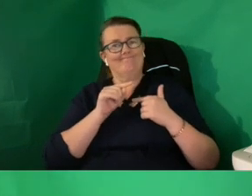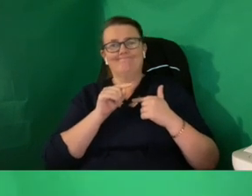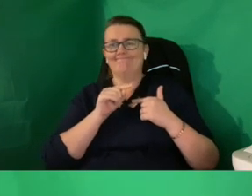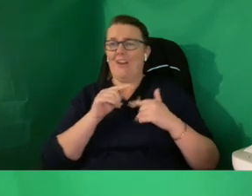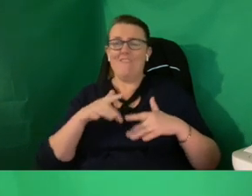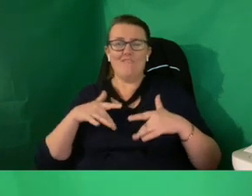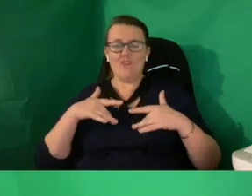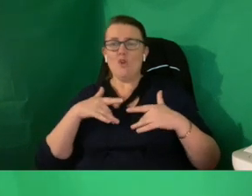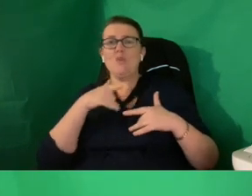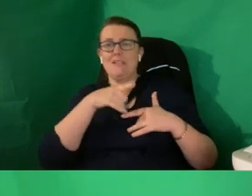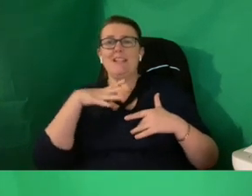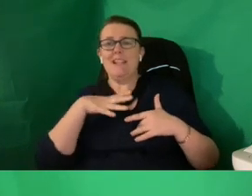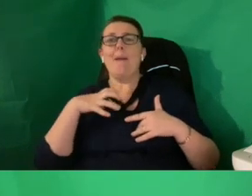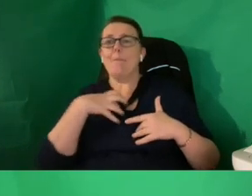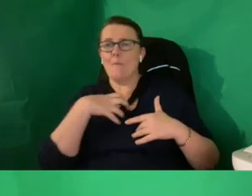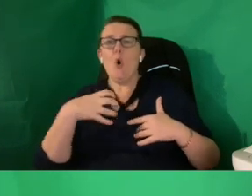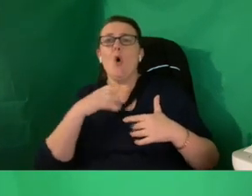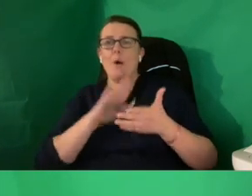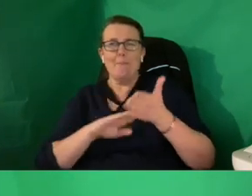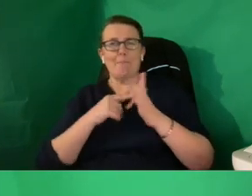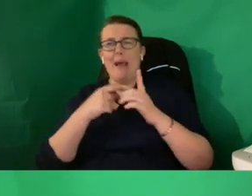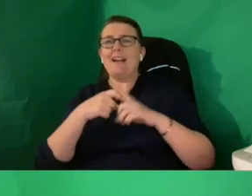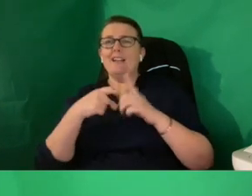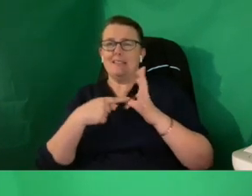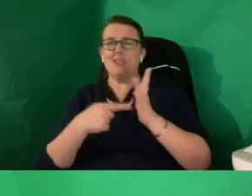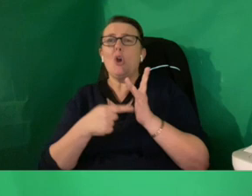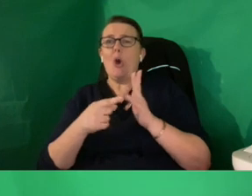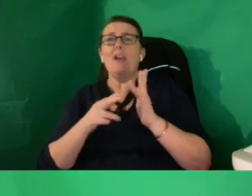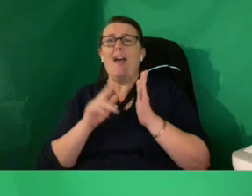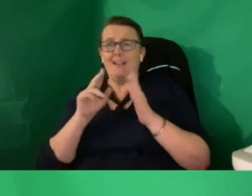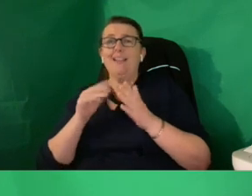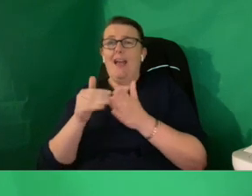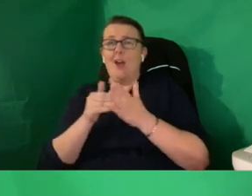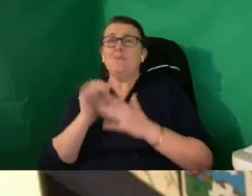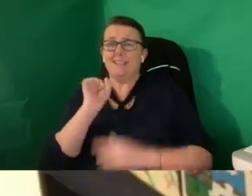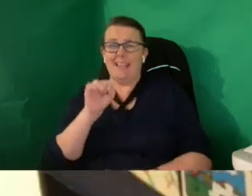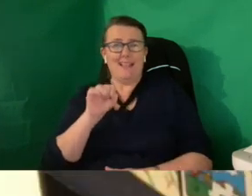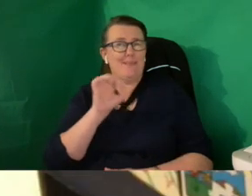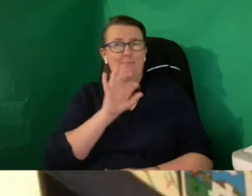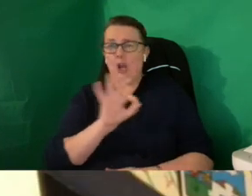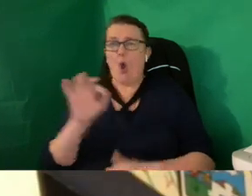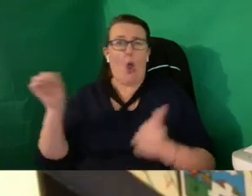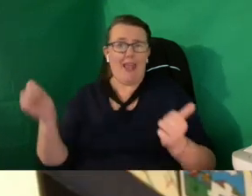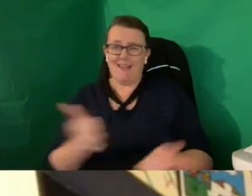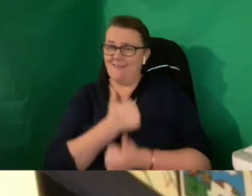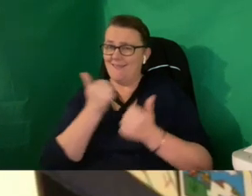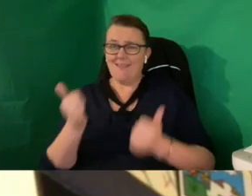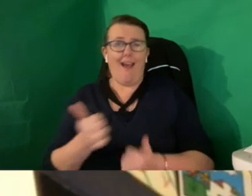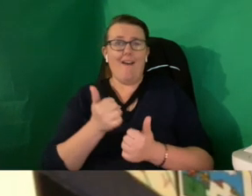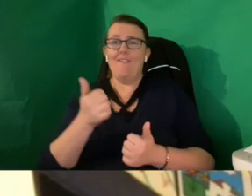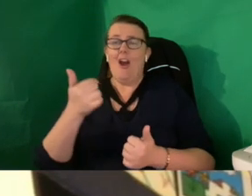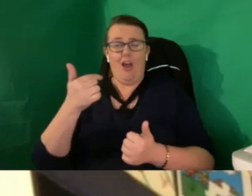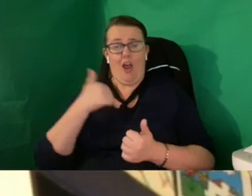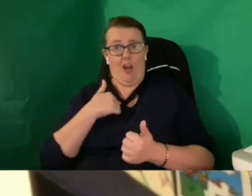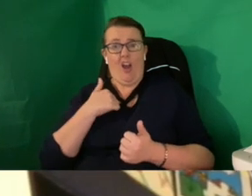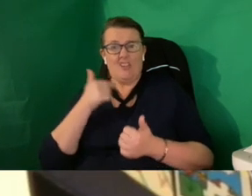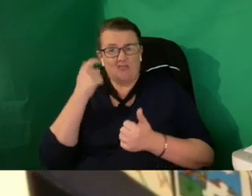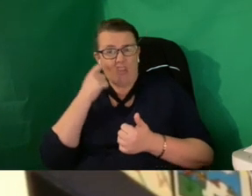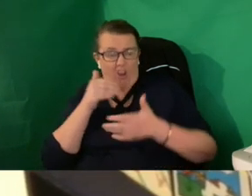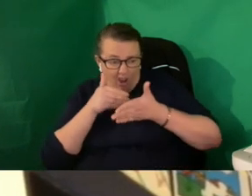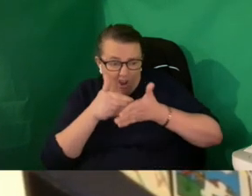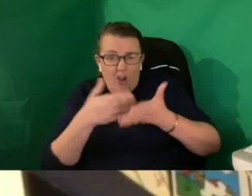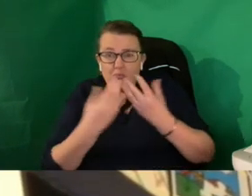those times, she just needed more. We tried things like PECs, the picture cards. I'd